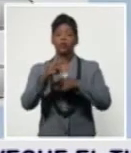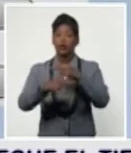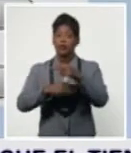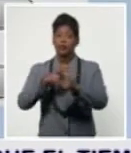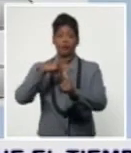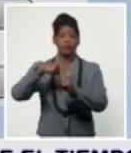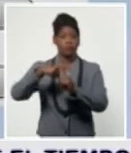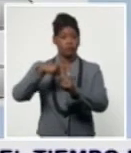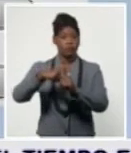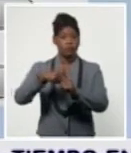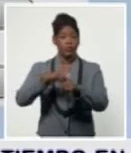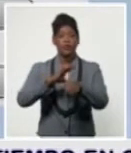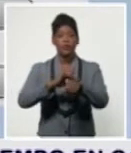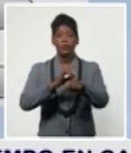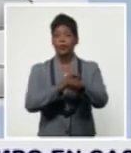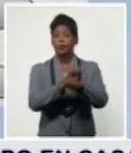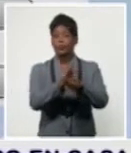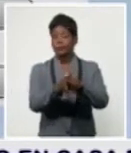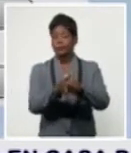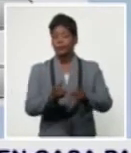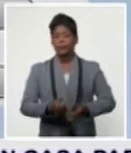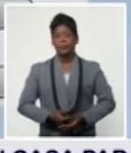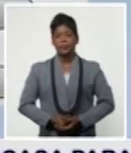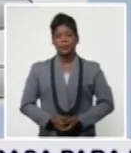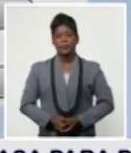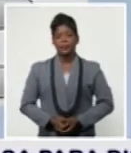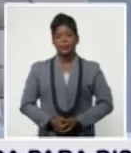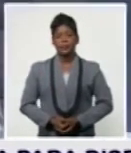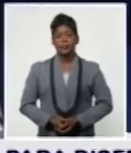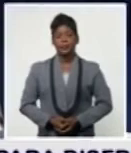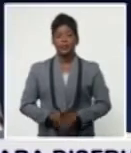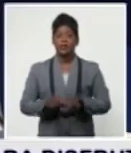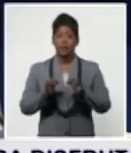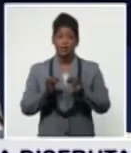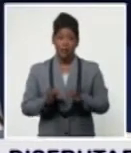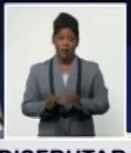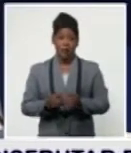2,341 people have tested positive for COVID-19.